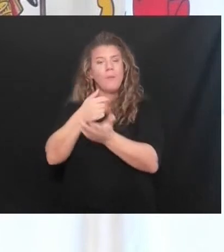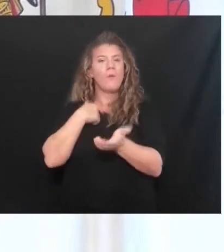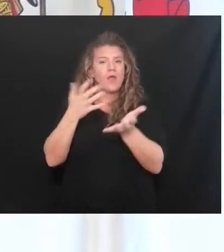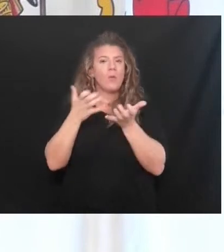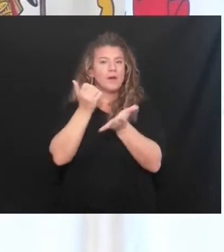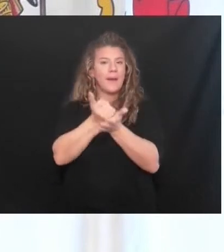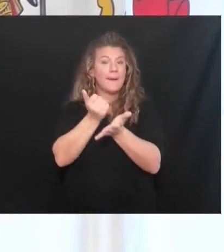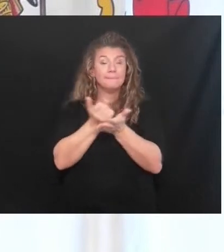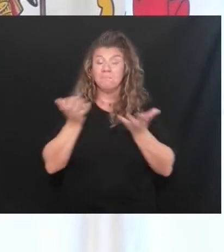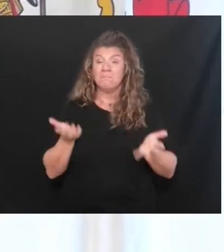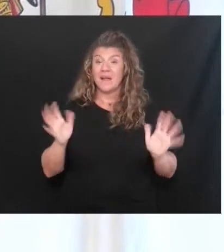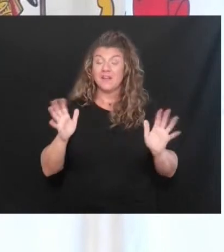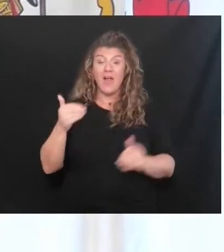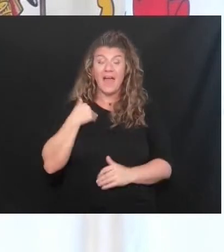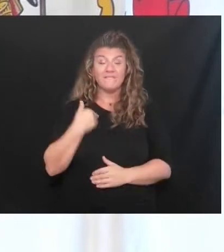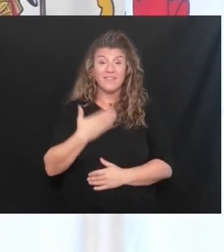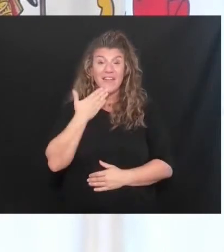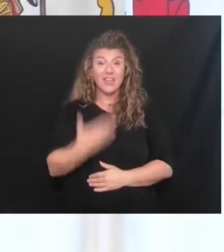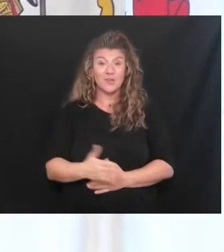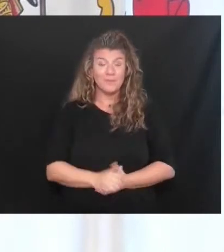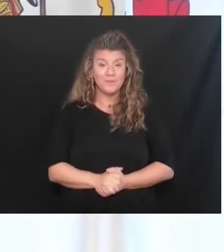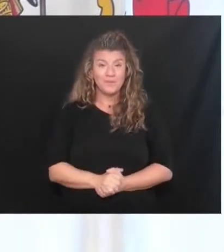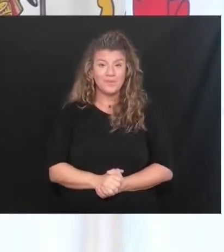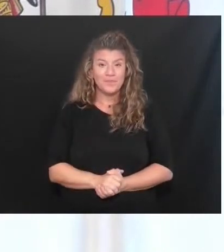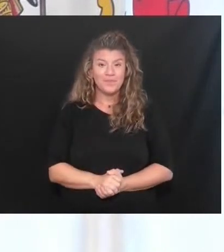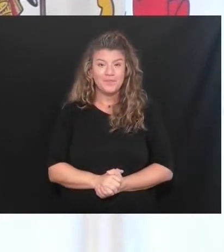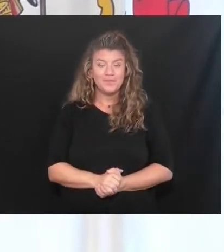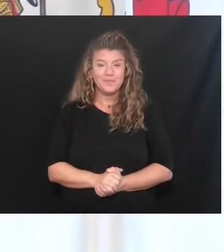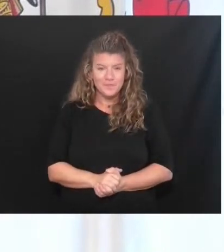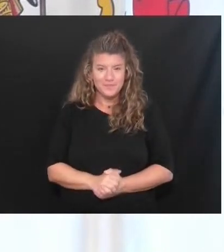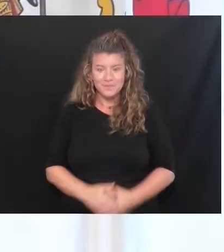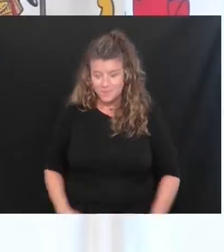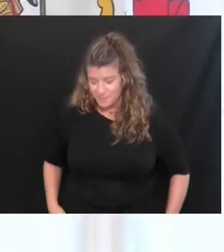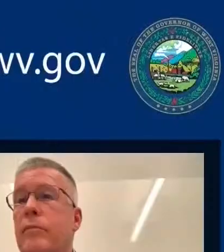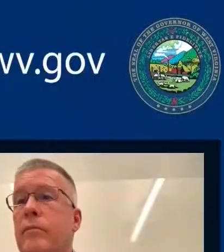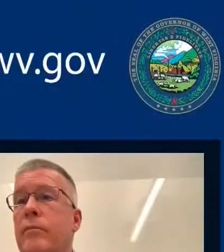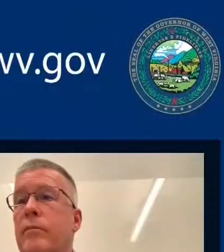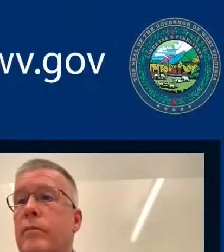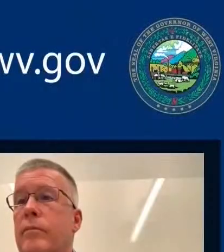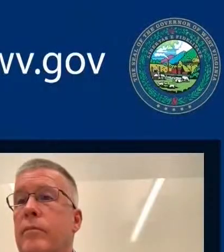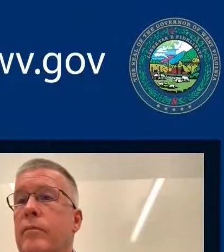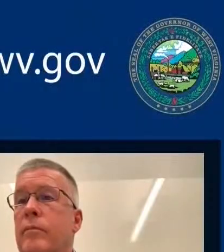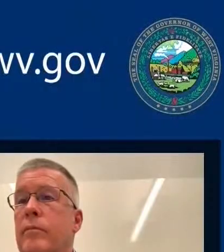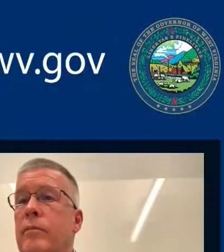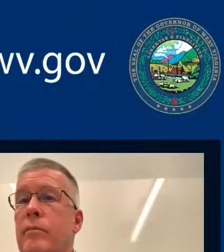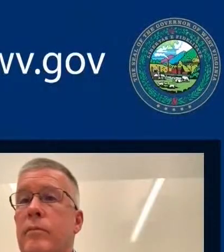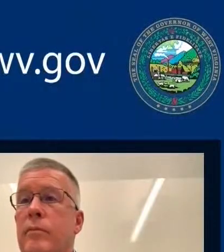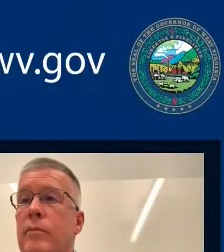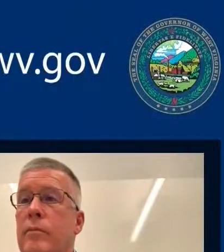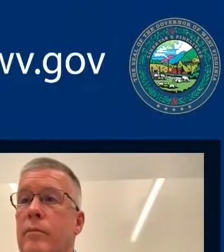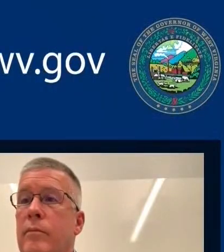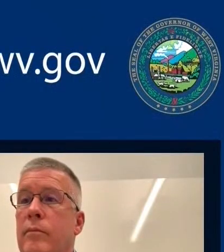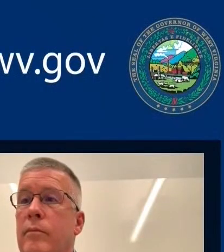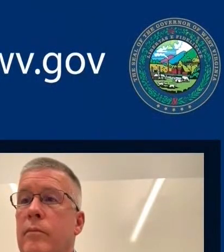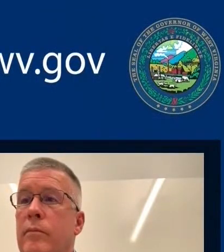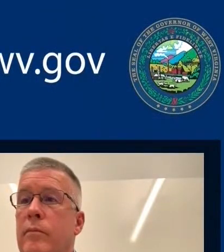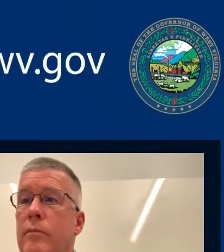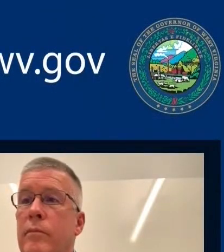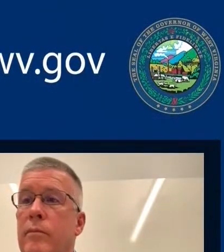help. That's all I got. Thank y'all. All right, thank you, Governor. Let's now go to Dr. Clay Marsh, our coronavirus